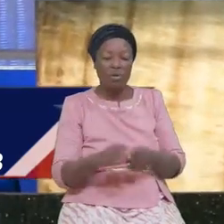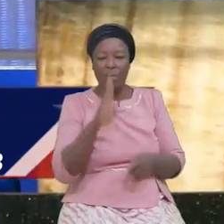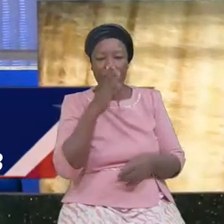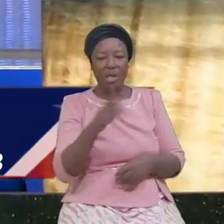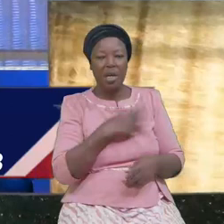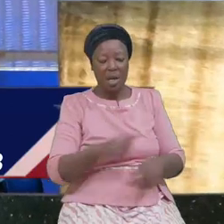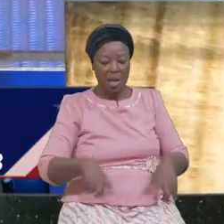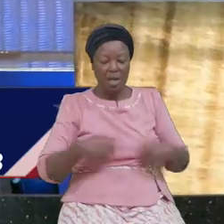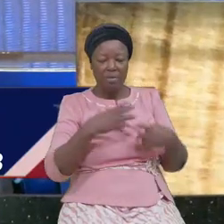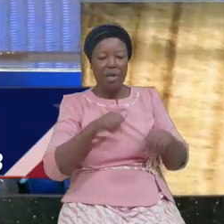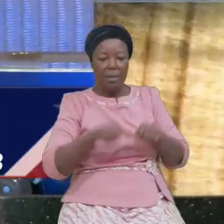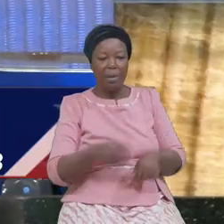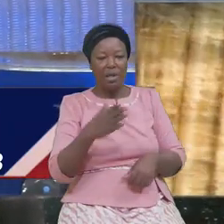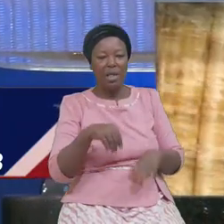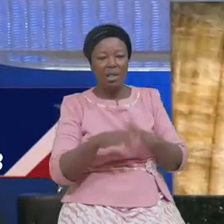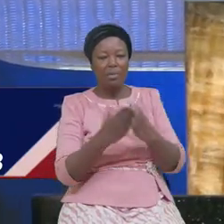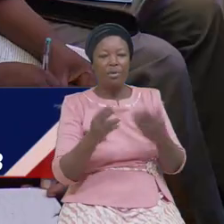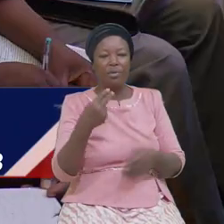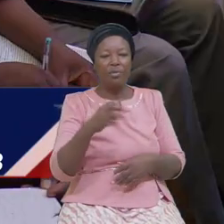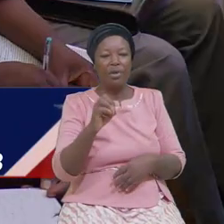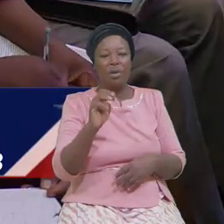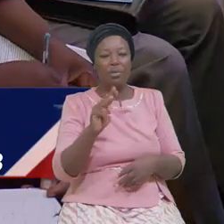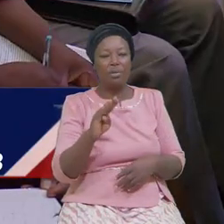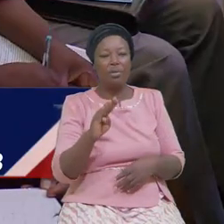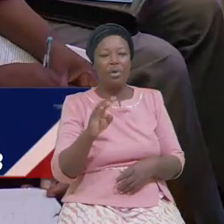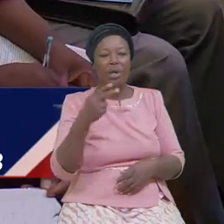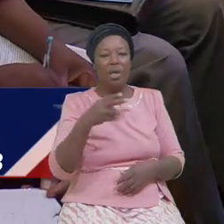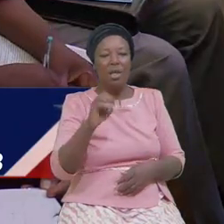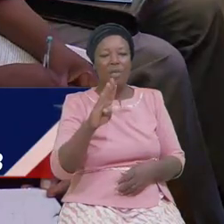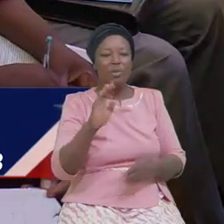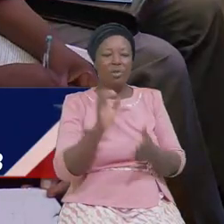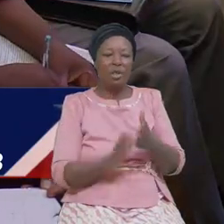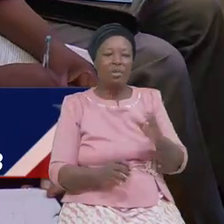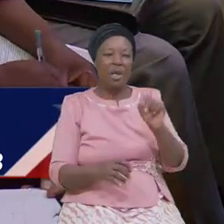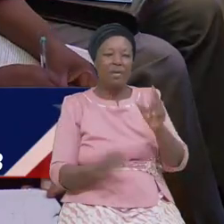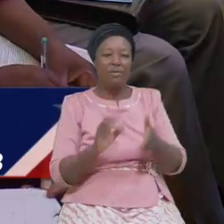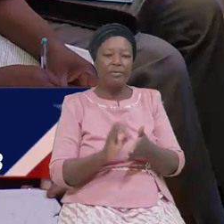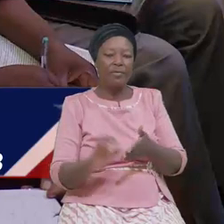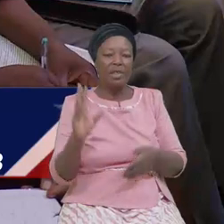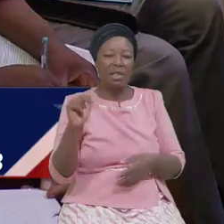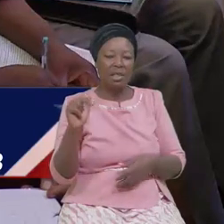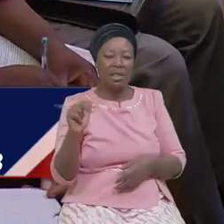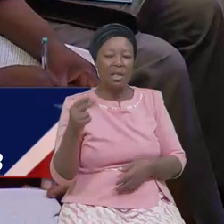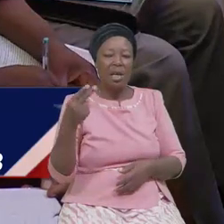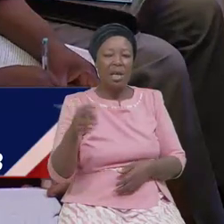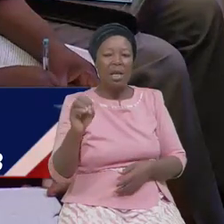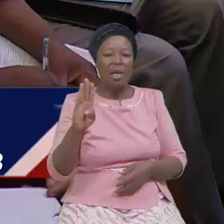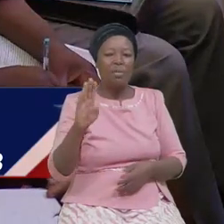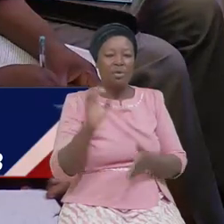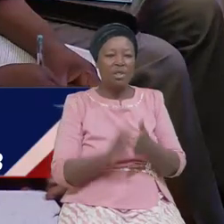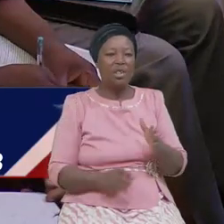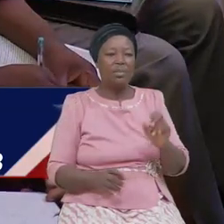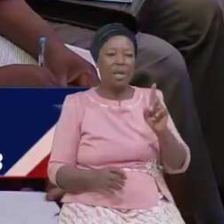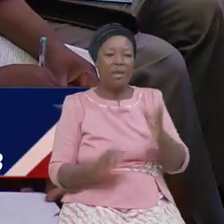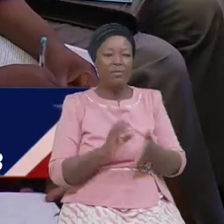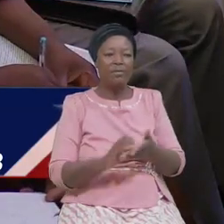In Hebrews chapter 11, reading from verse 13. Hebrews chapter 11, we're looking at